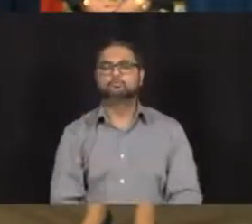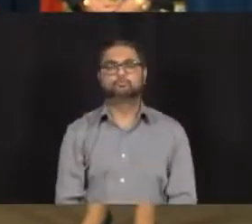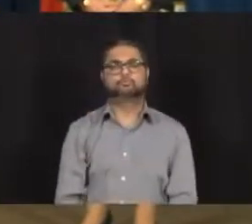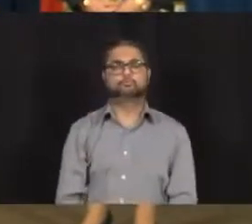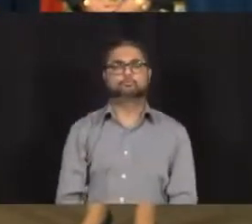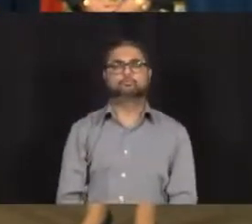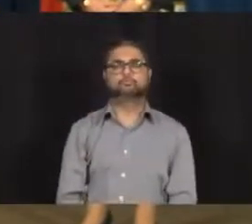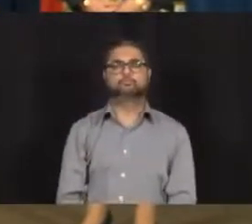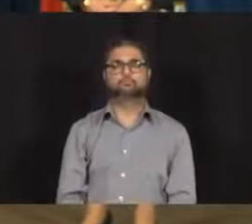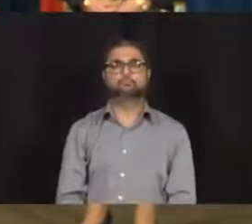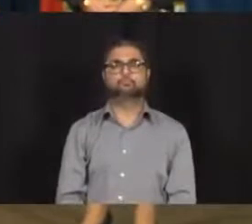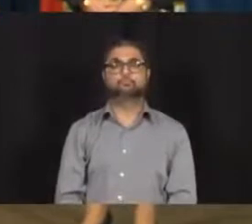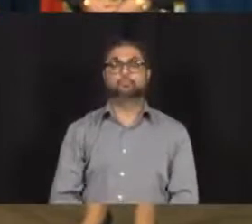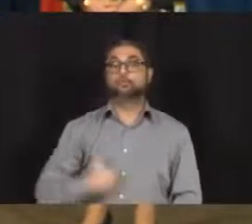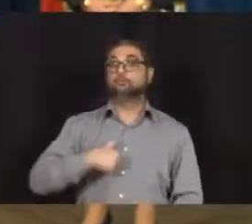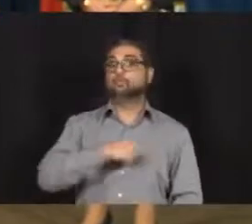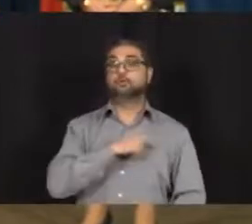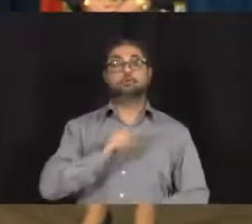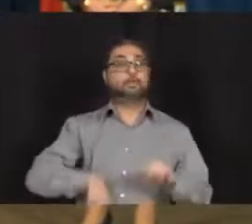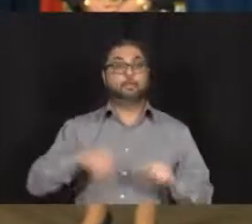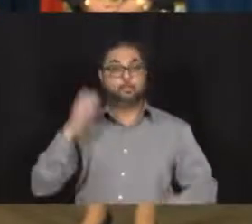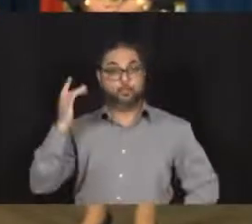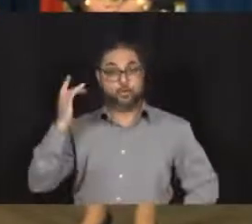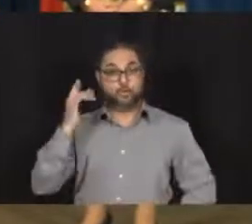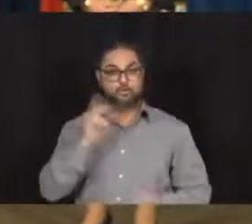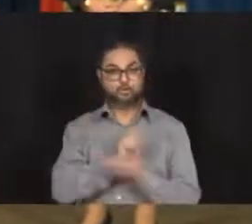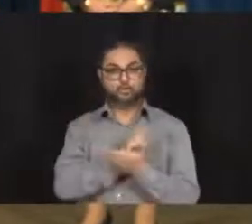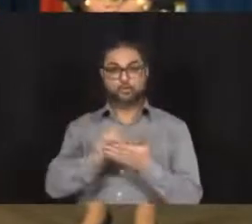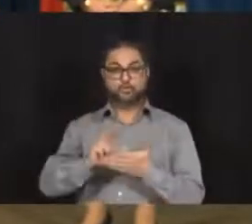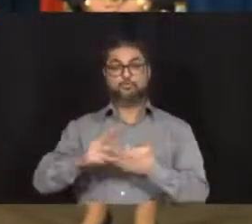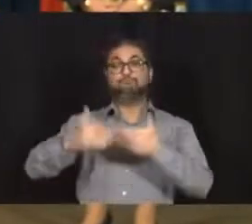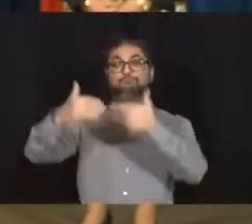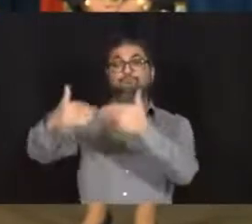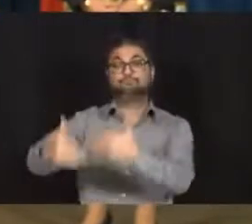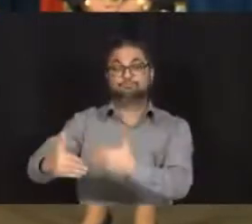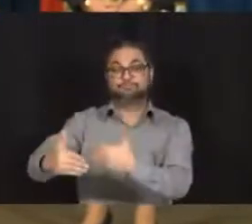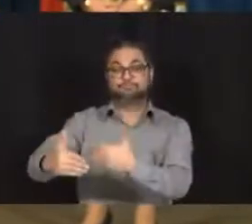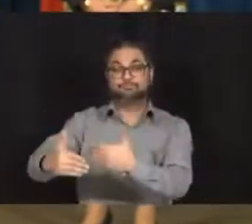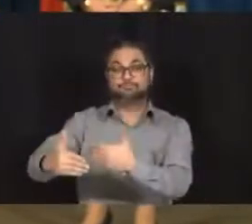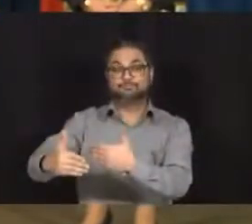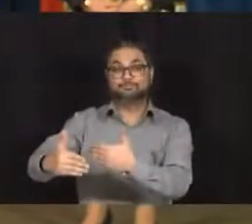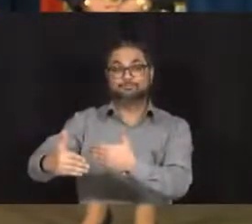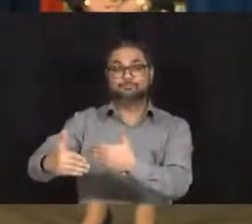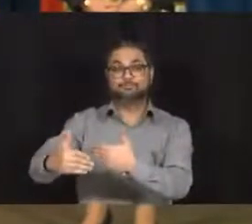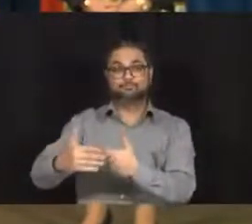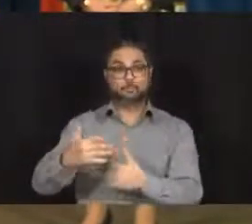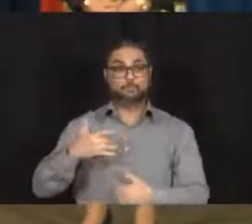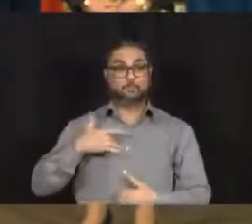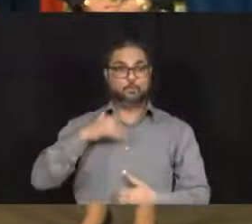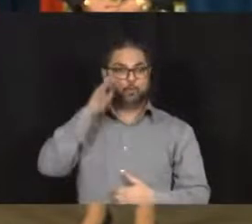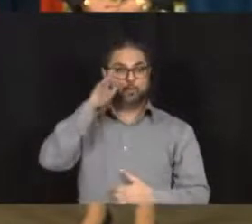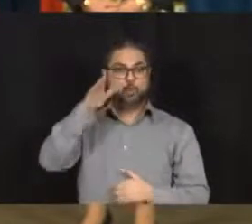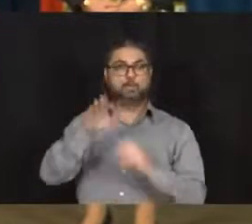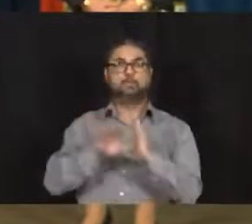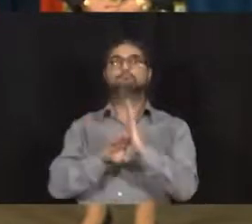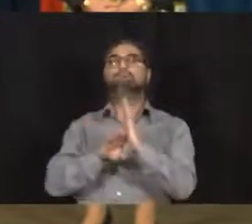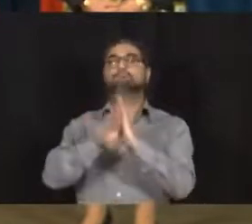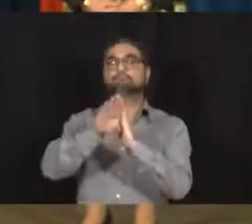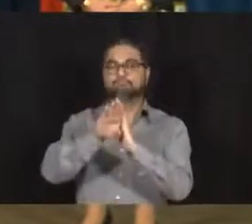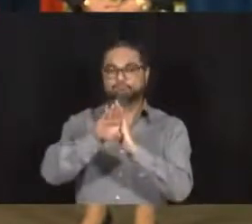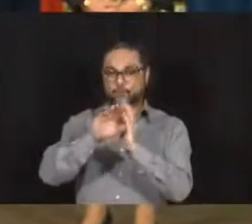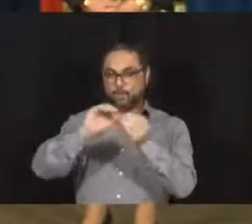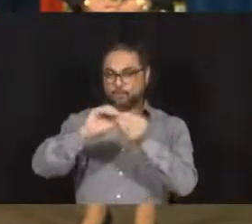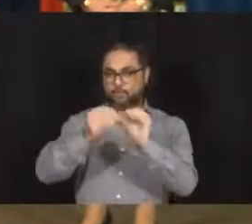be in 2 weeks. We're expecting a spike over the next few weeks. And the last thing we want to do, Travis, is